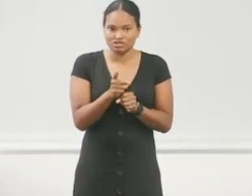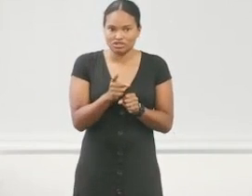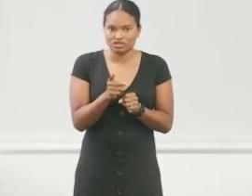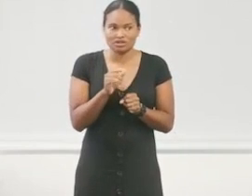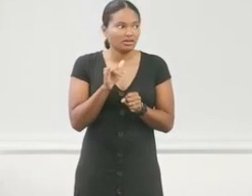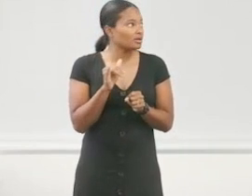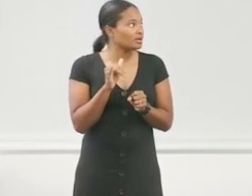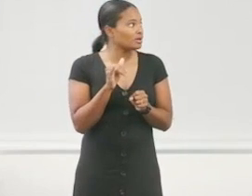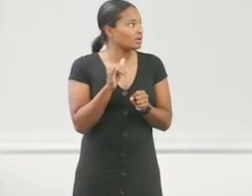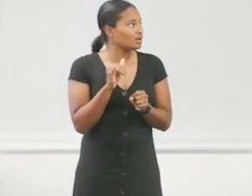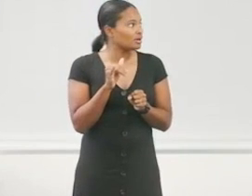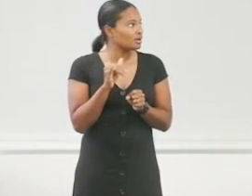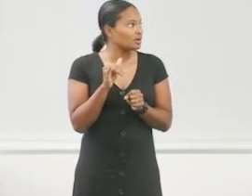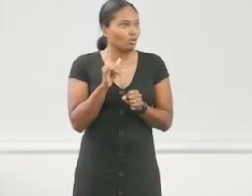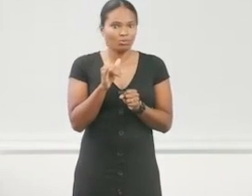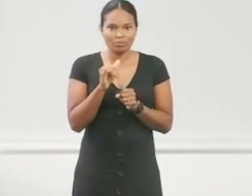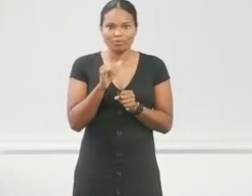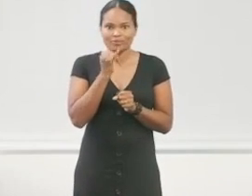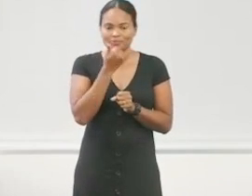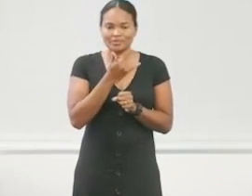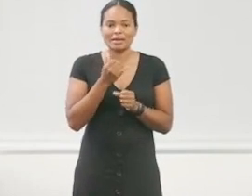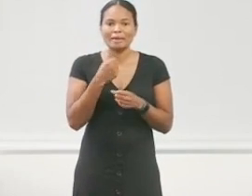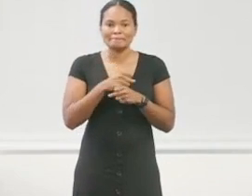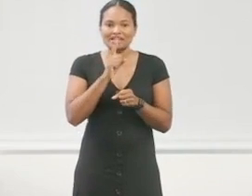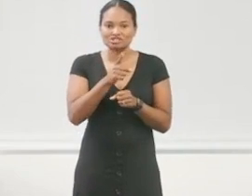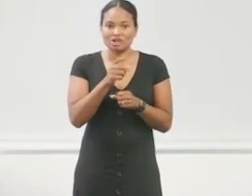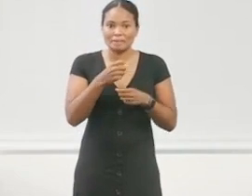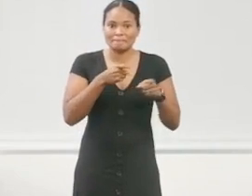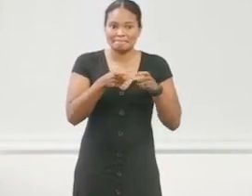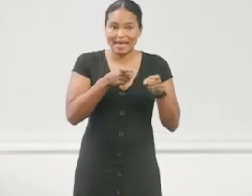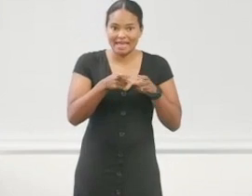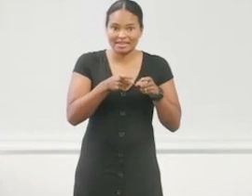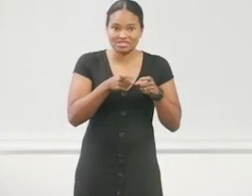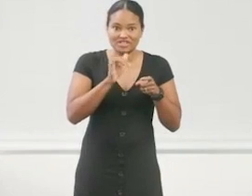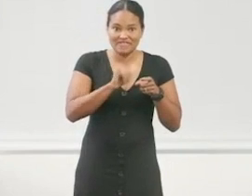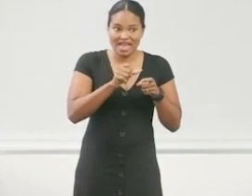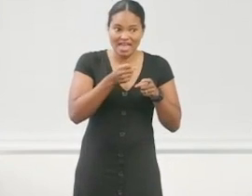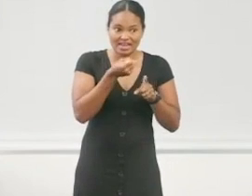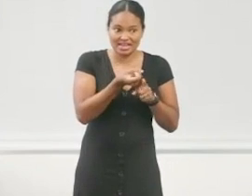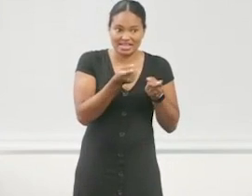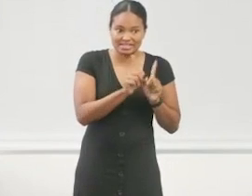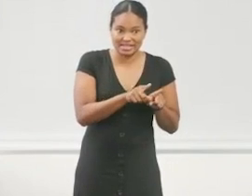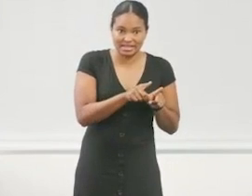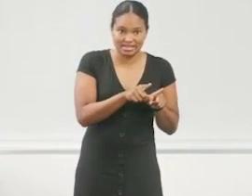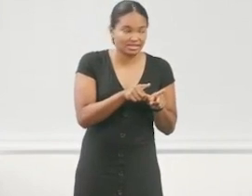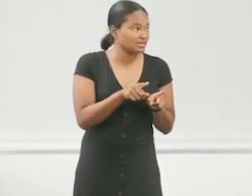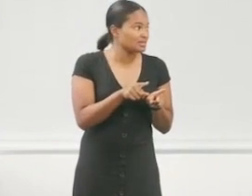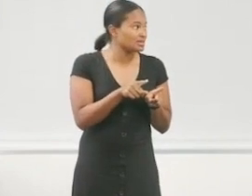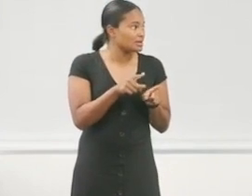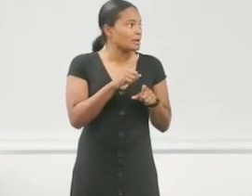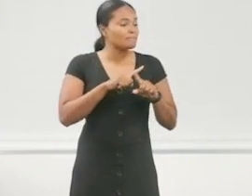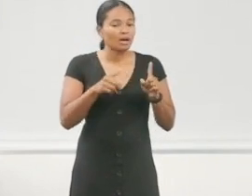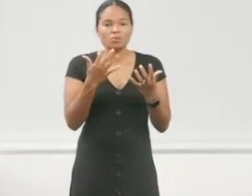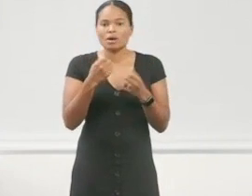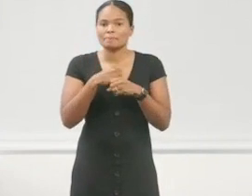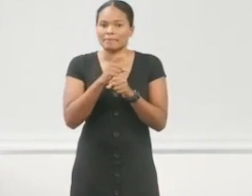being managed. The incident being managed. First of all, I'm going to show that video here in a second. Let's just go back. But we want to make sure